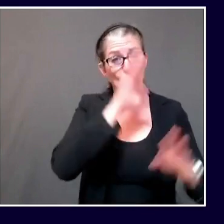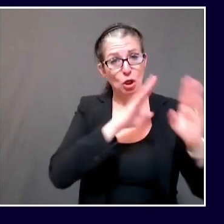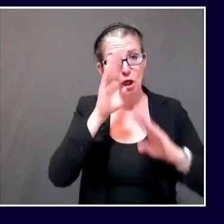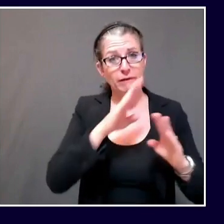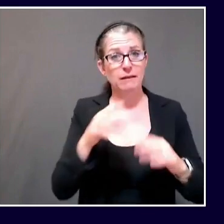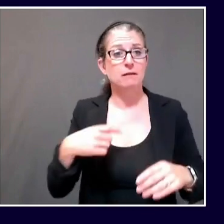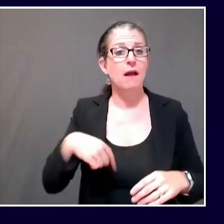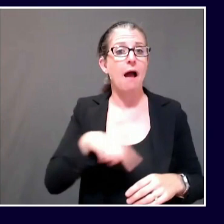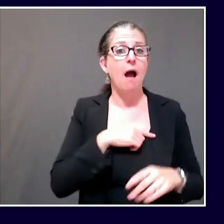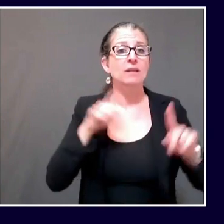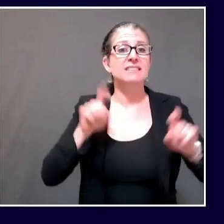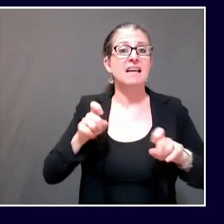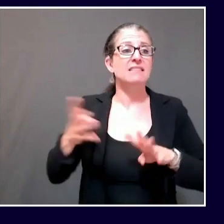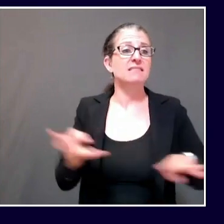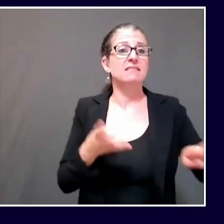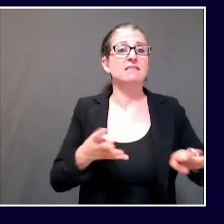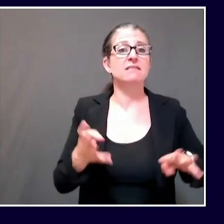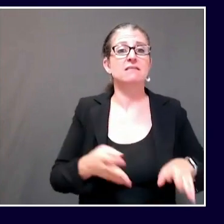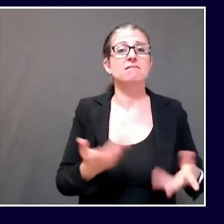With specific